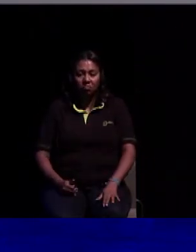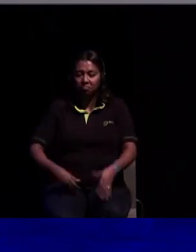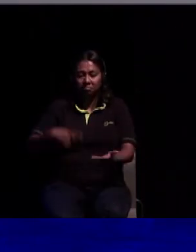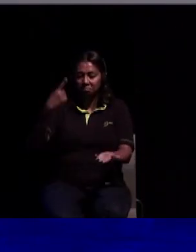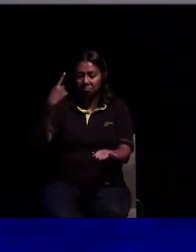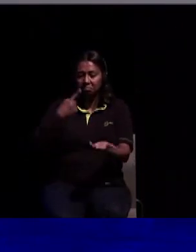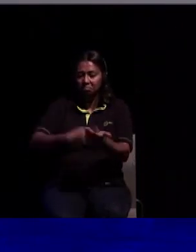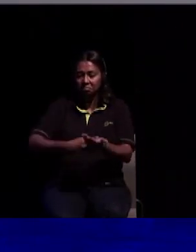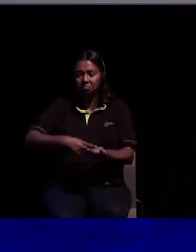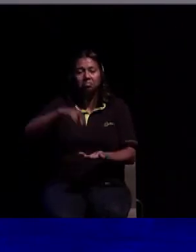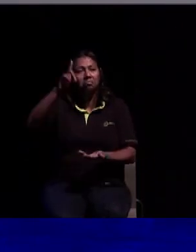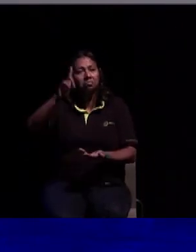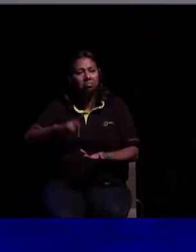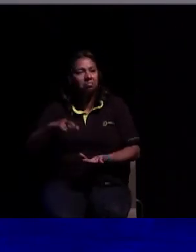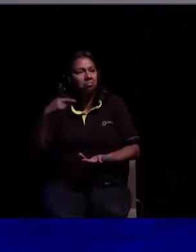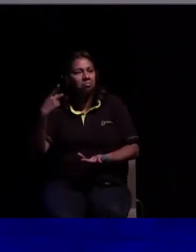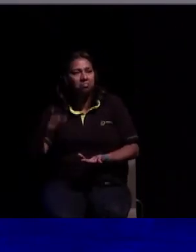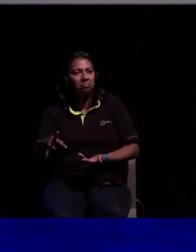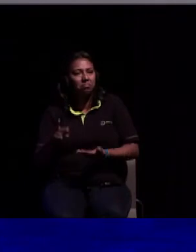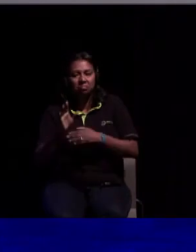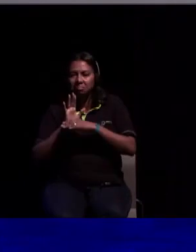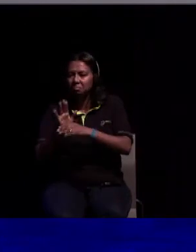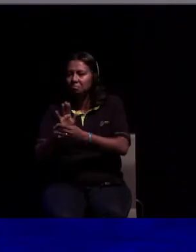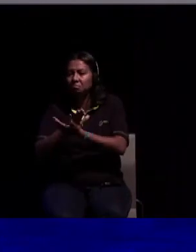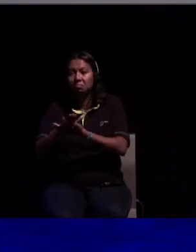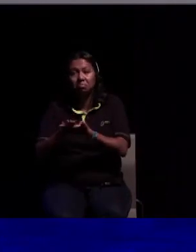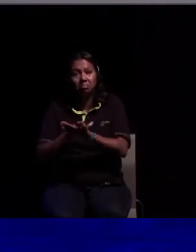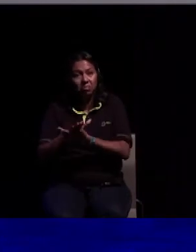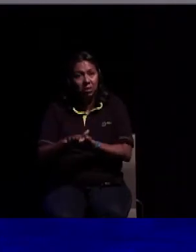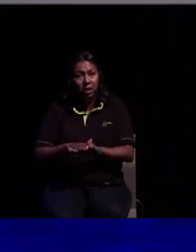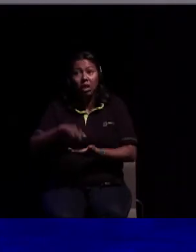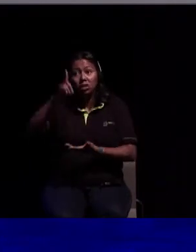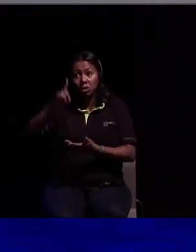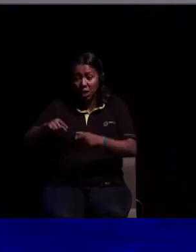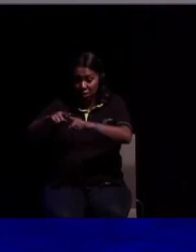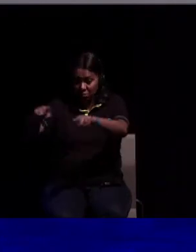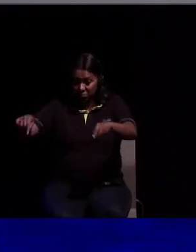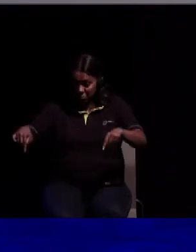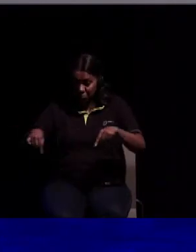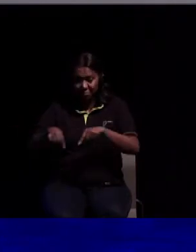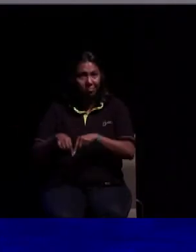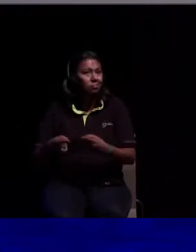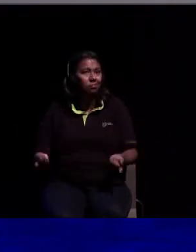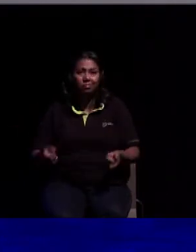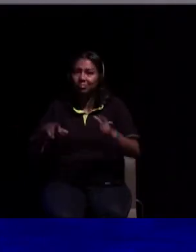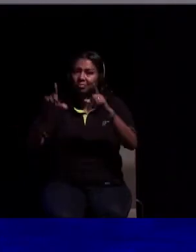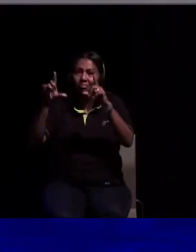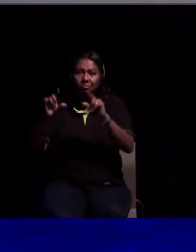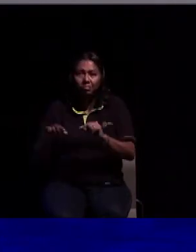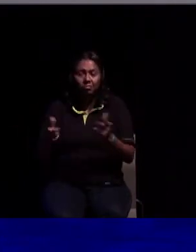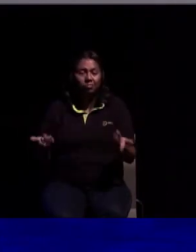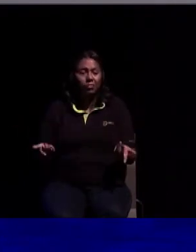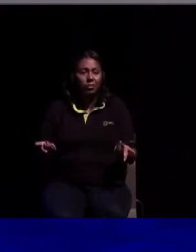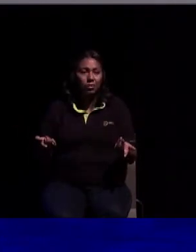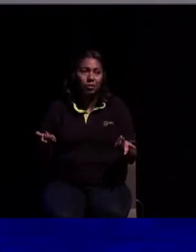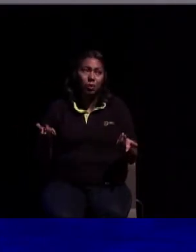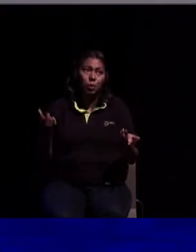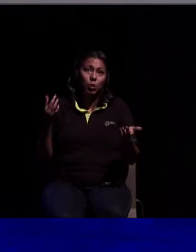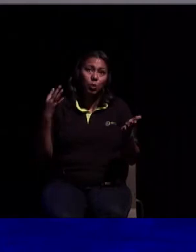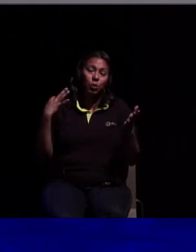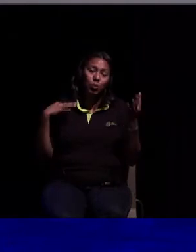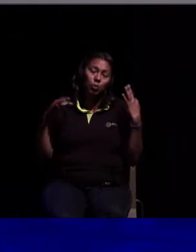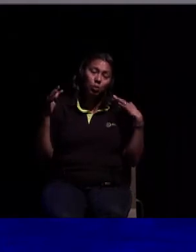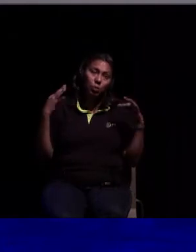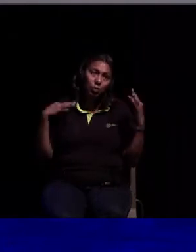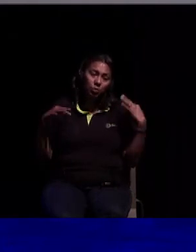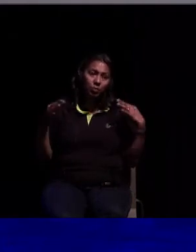their rights to land are being undermined at this very moment. So tourism from the point of domestic Australian